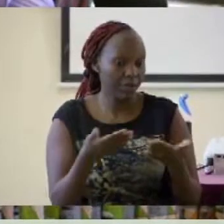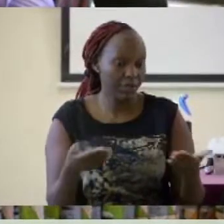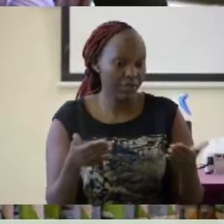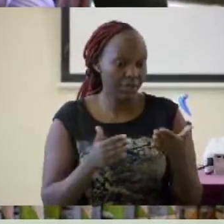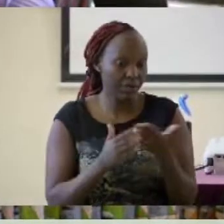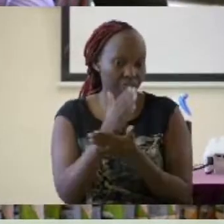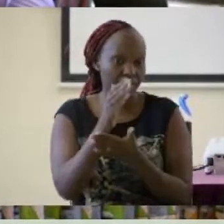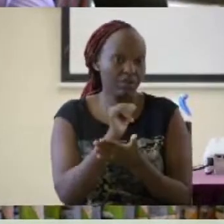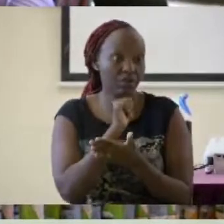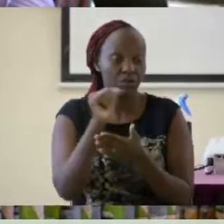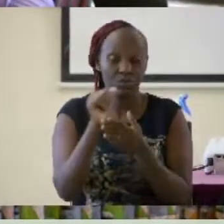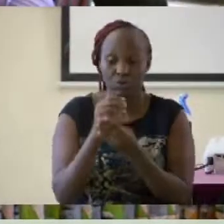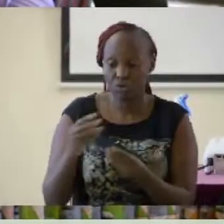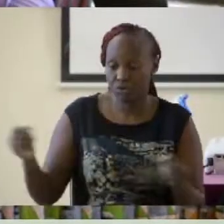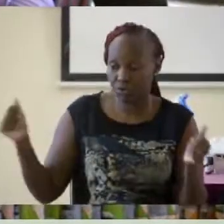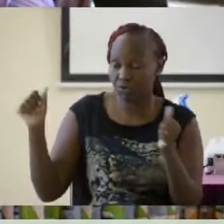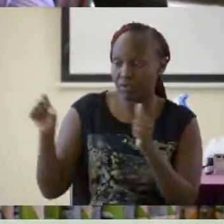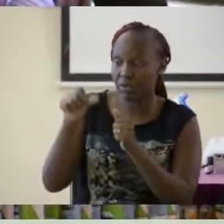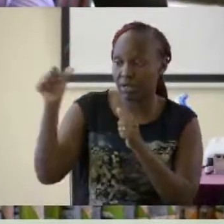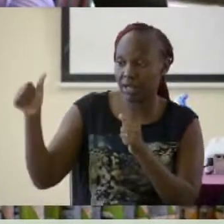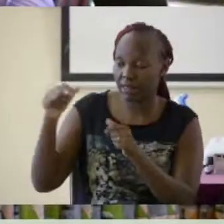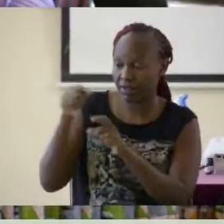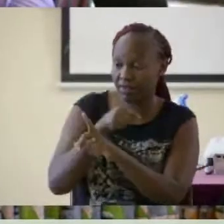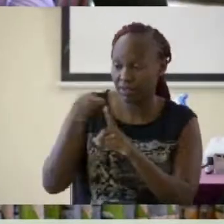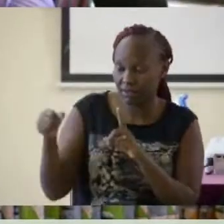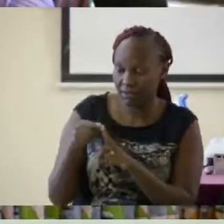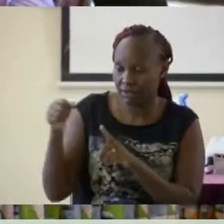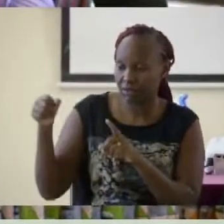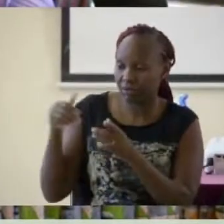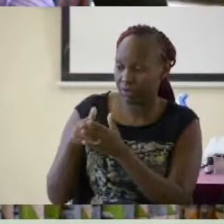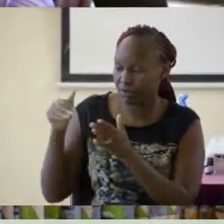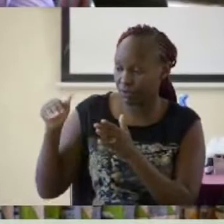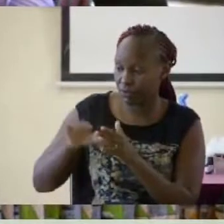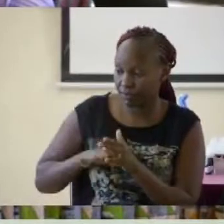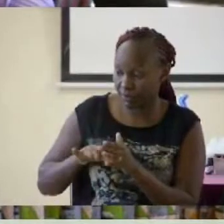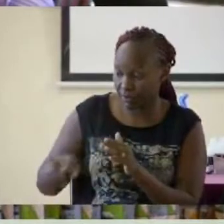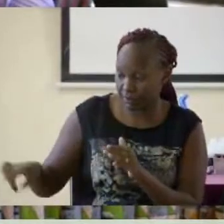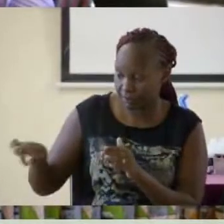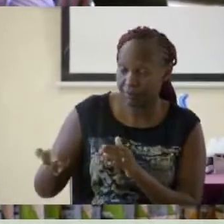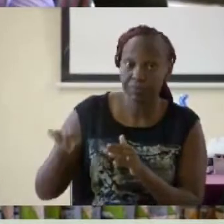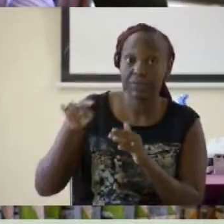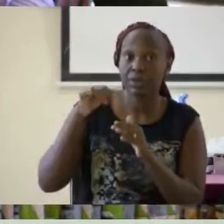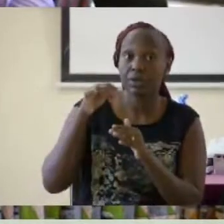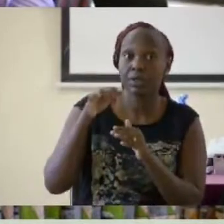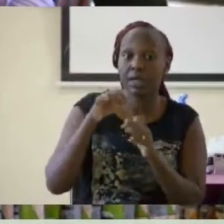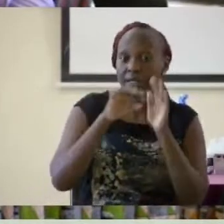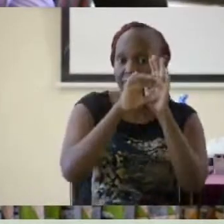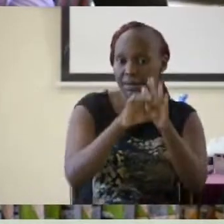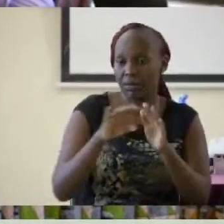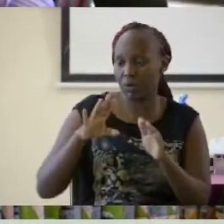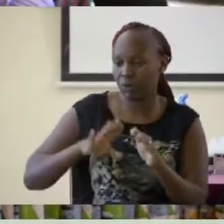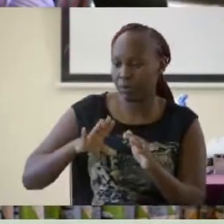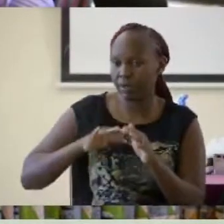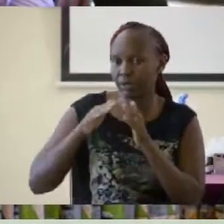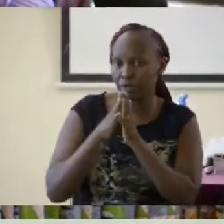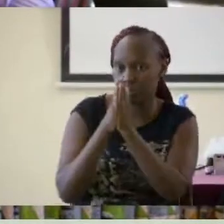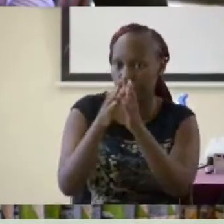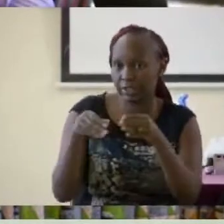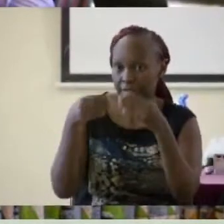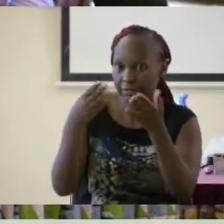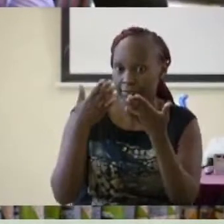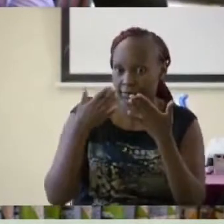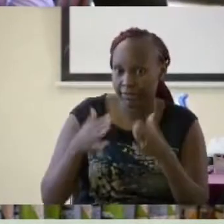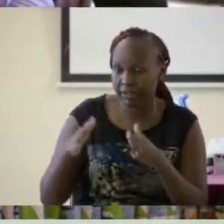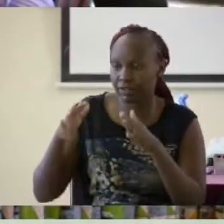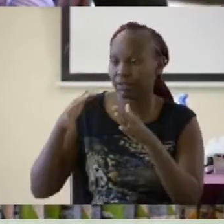did not resolve other violations against the widow. The widow whose house was burnt, for instance, that